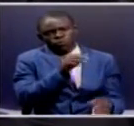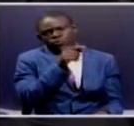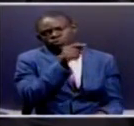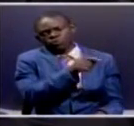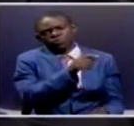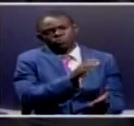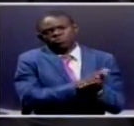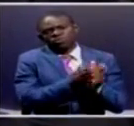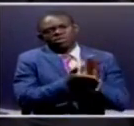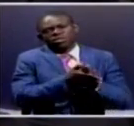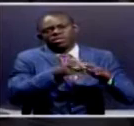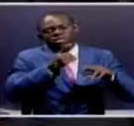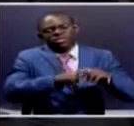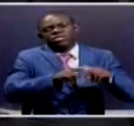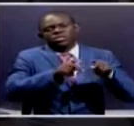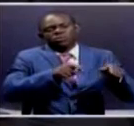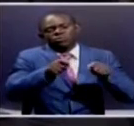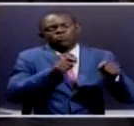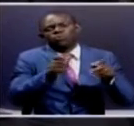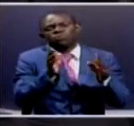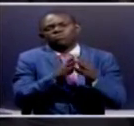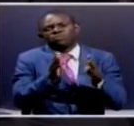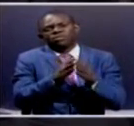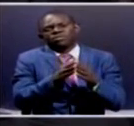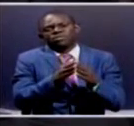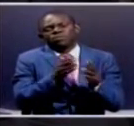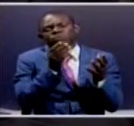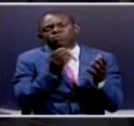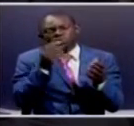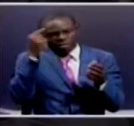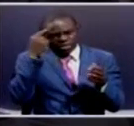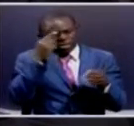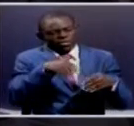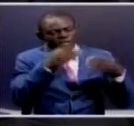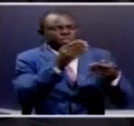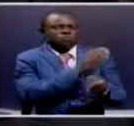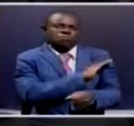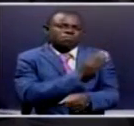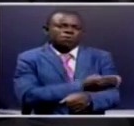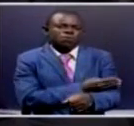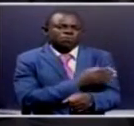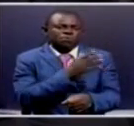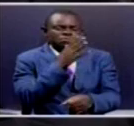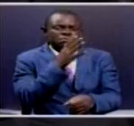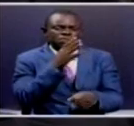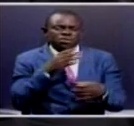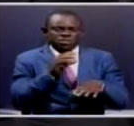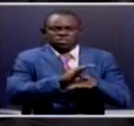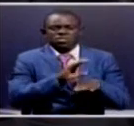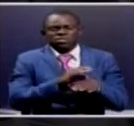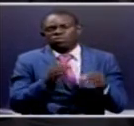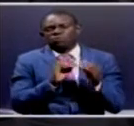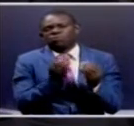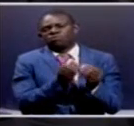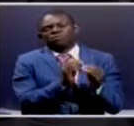to do more than just chairing the dialogue. The three church mother bodies insisted that if they are going to chair